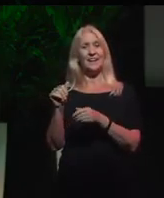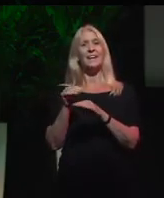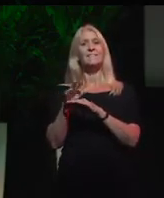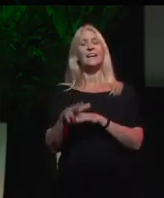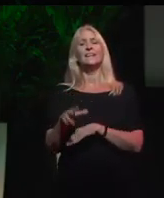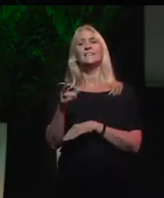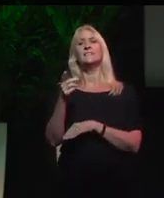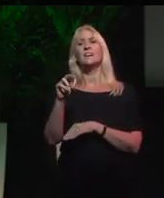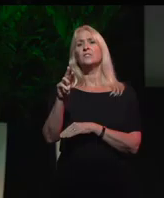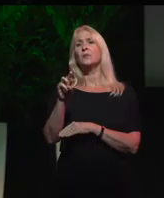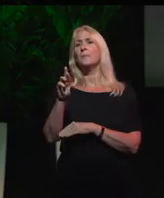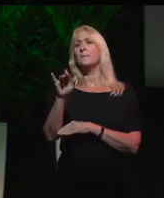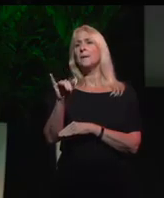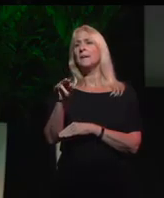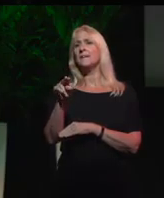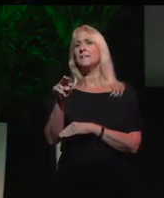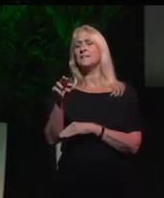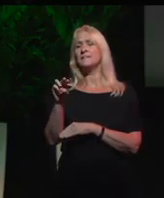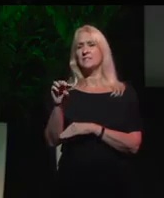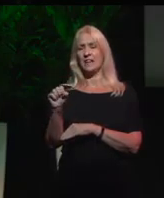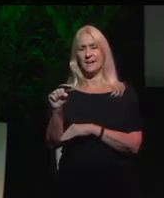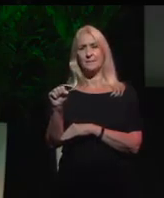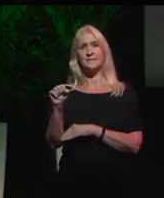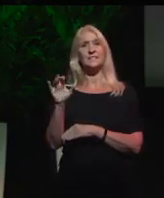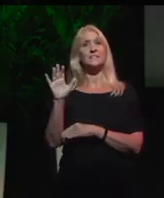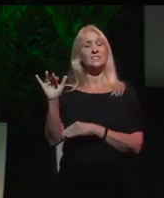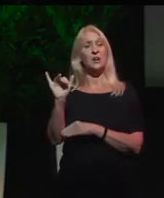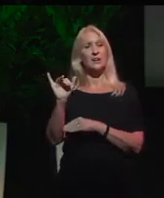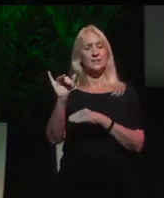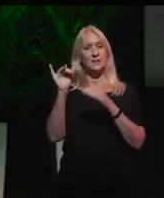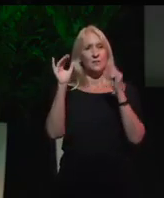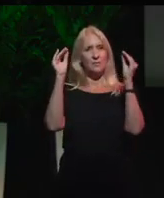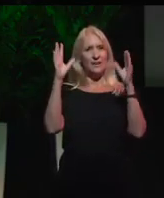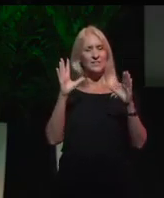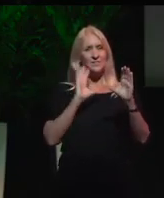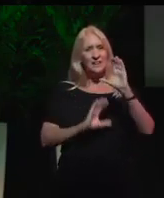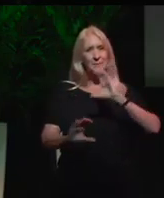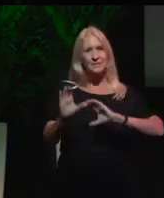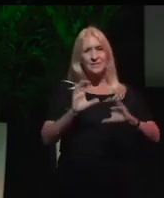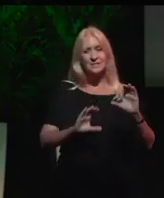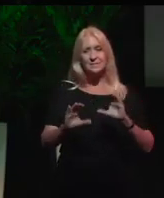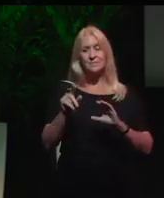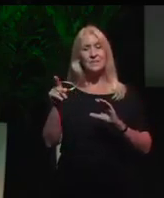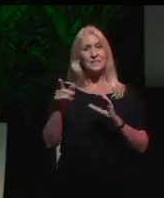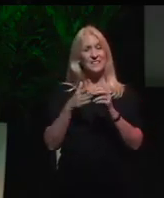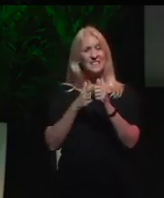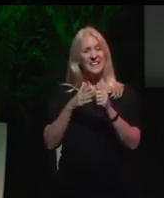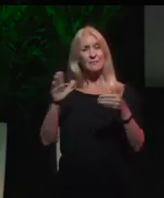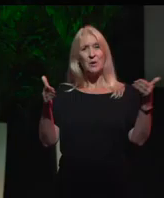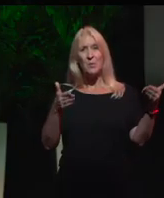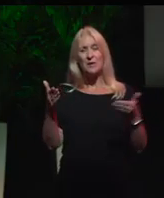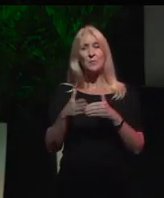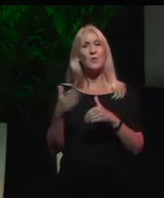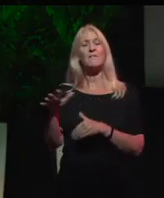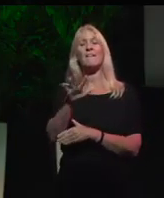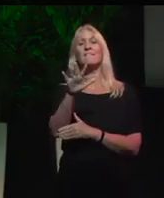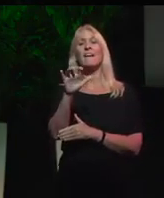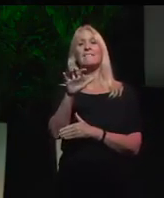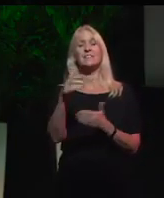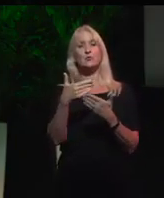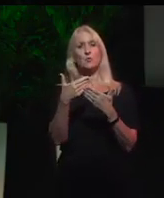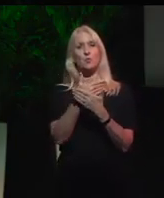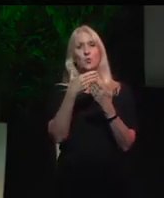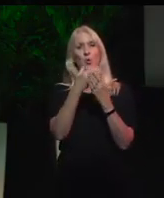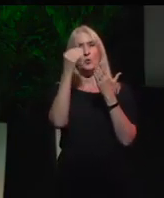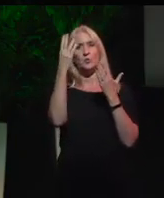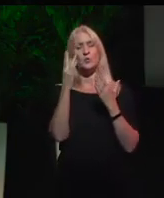Professor of Chemistry. Under Dr. James's leadership, we have welcomed over 500 new students to